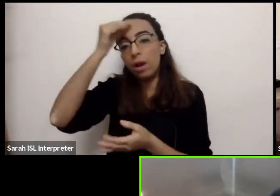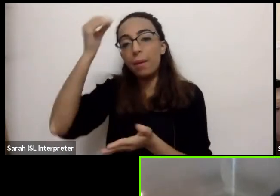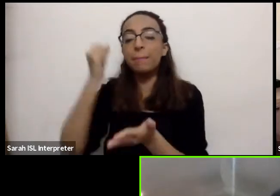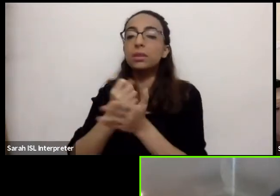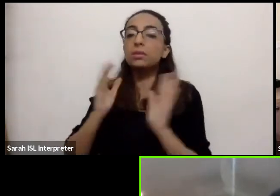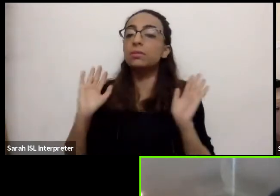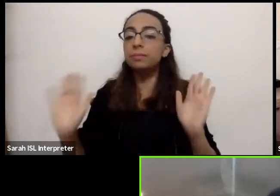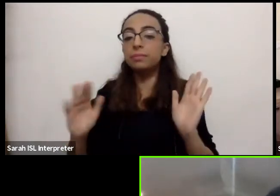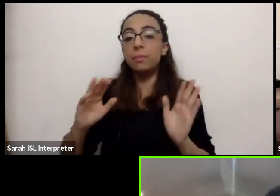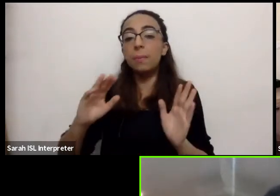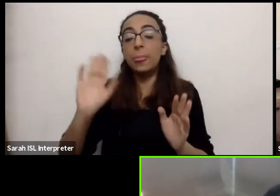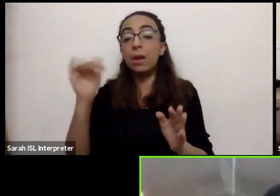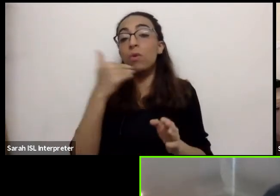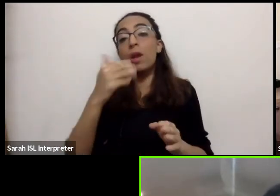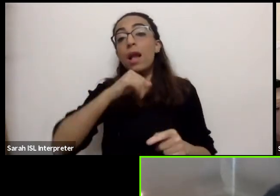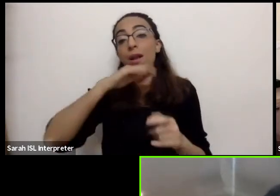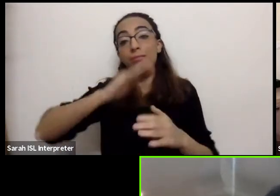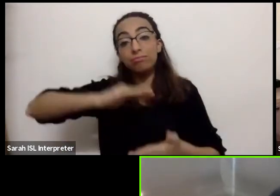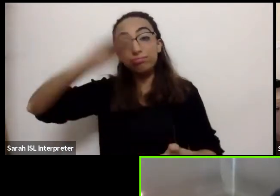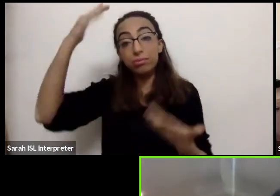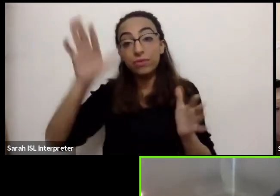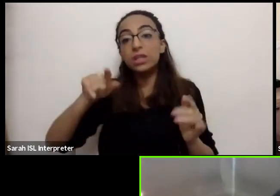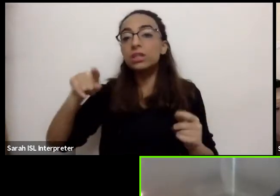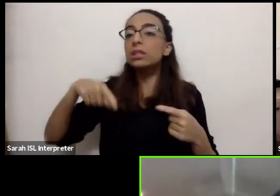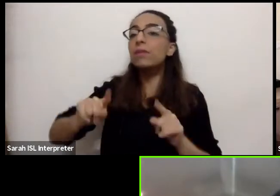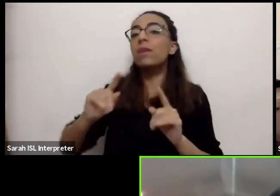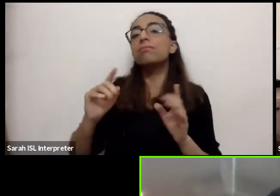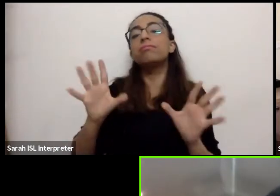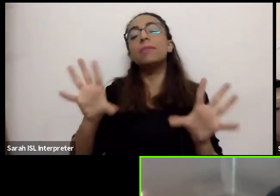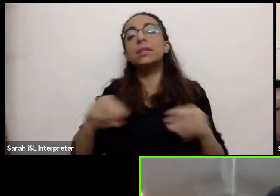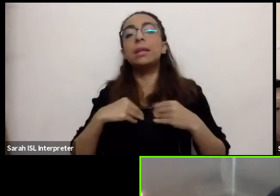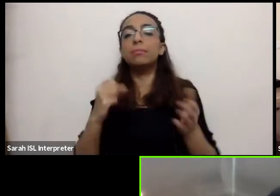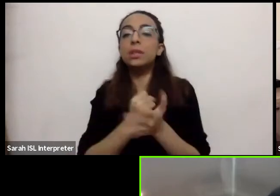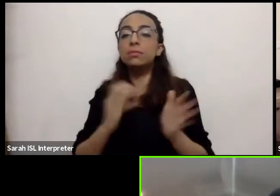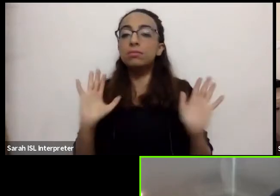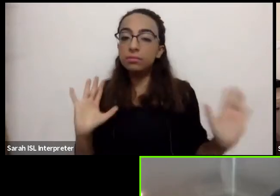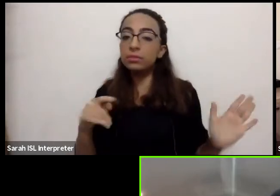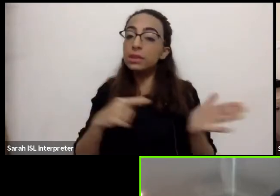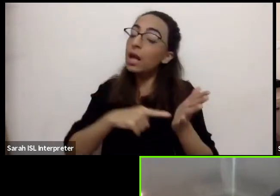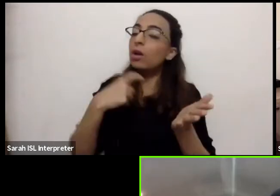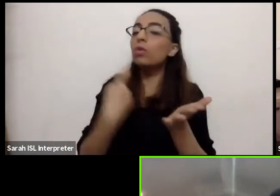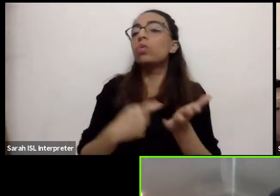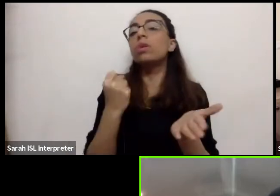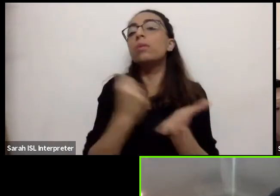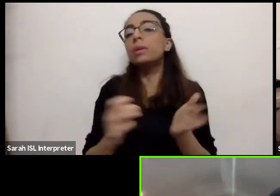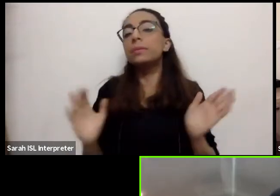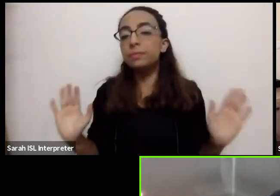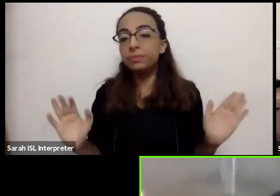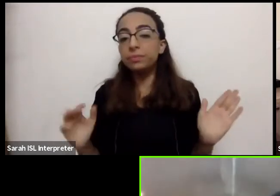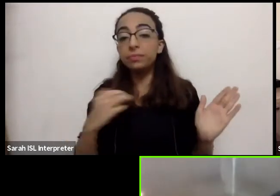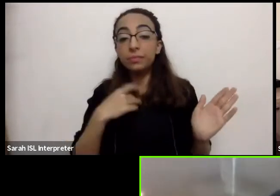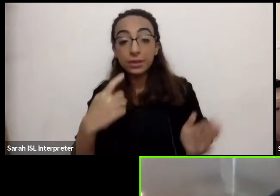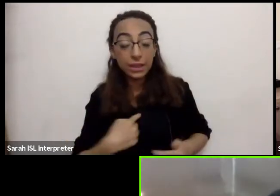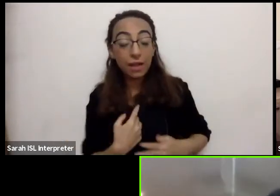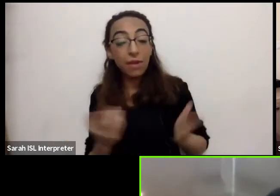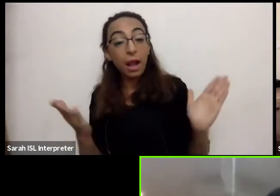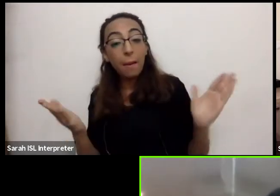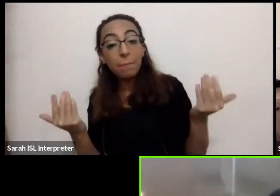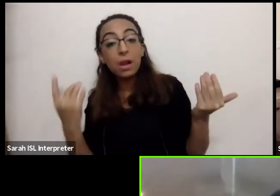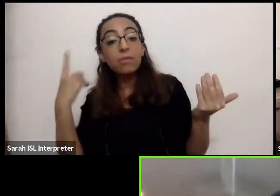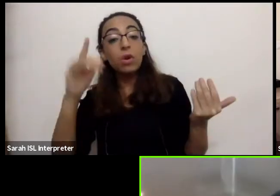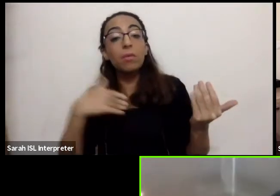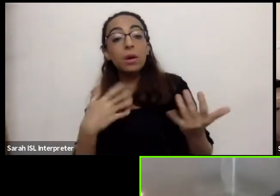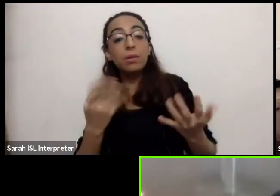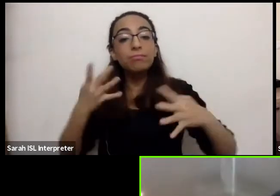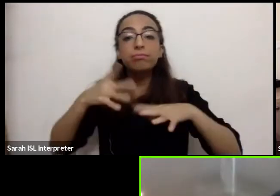grown, for them, this is something that's a given. That's how it should be. The ability to